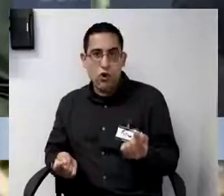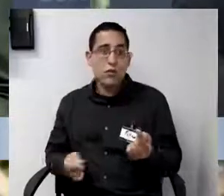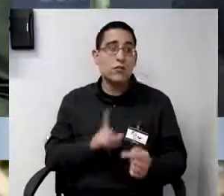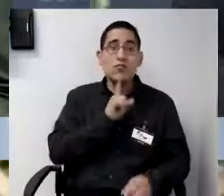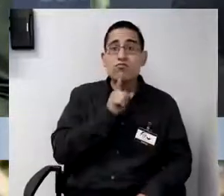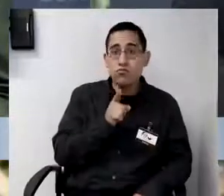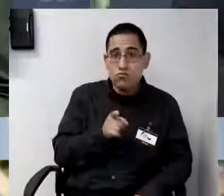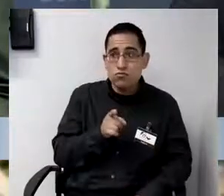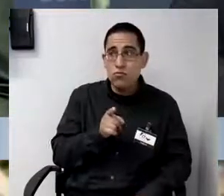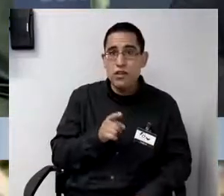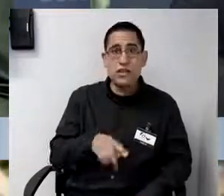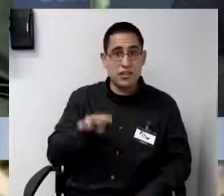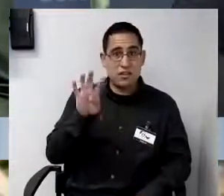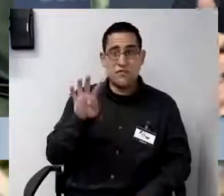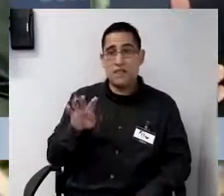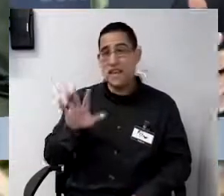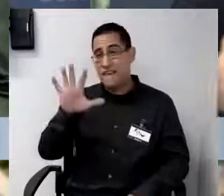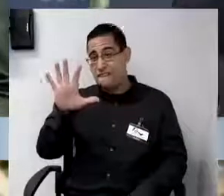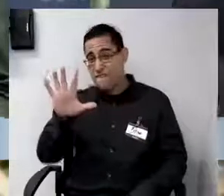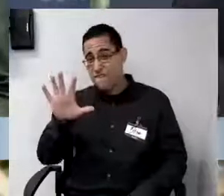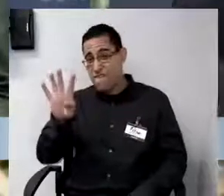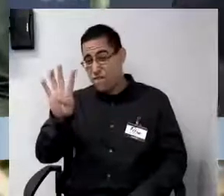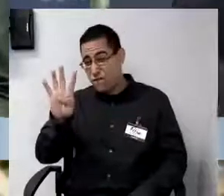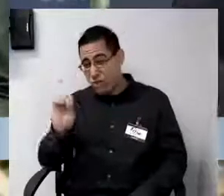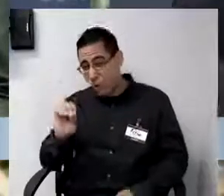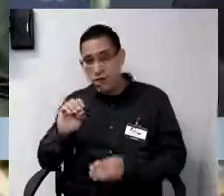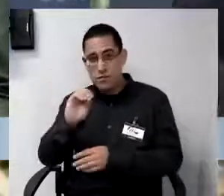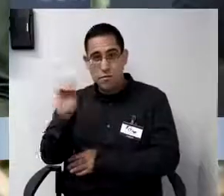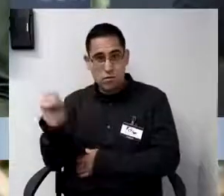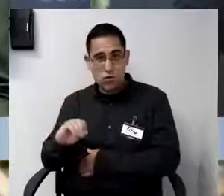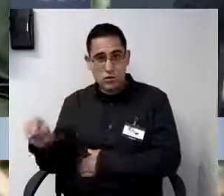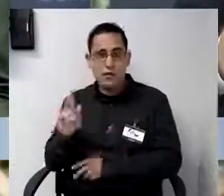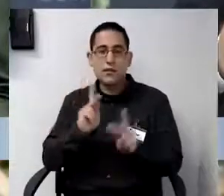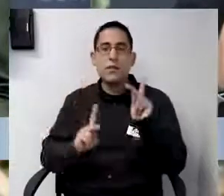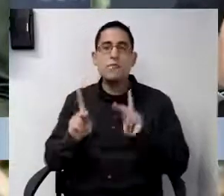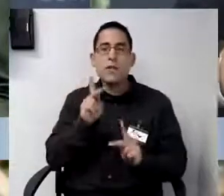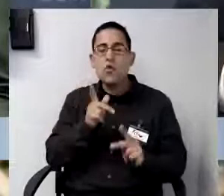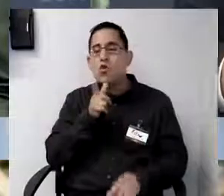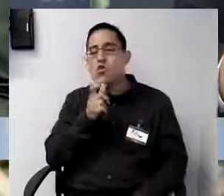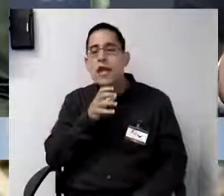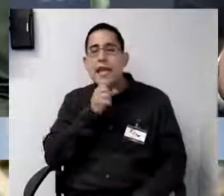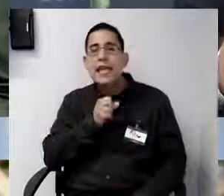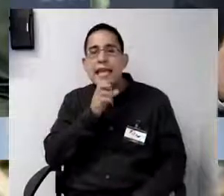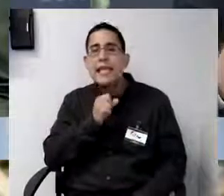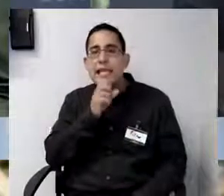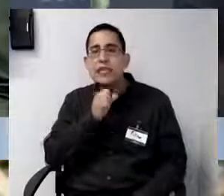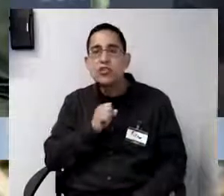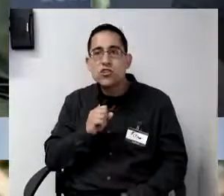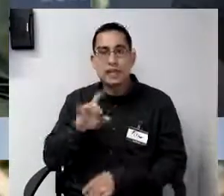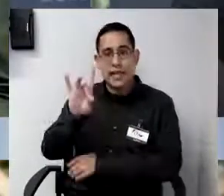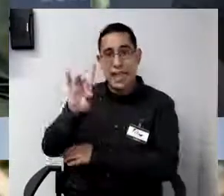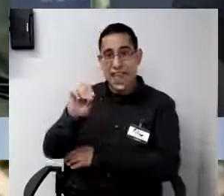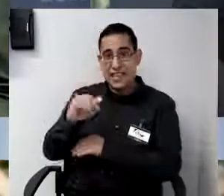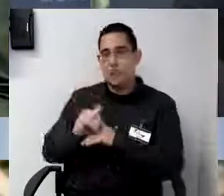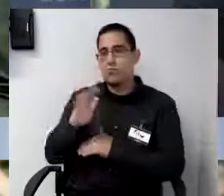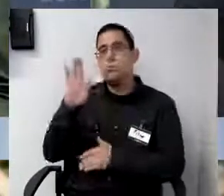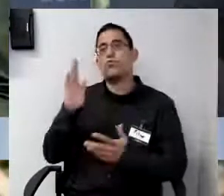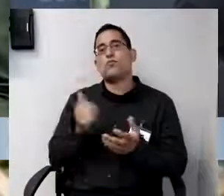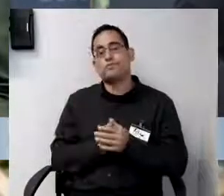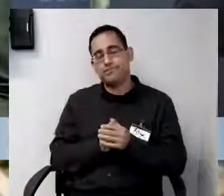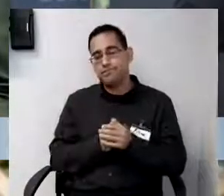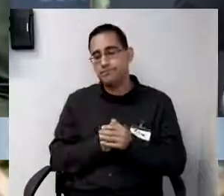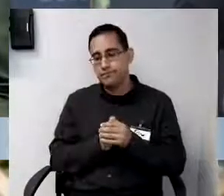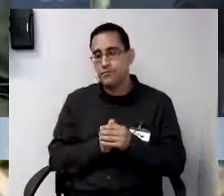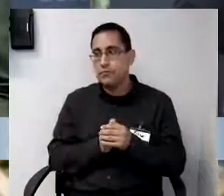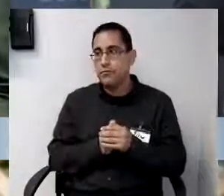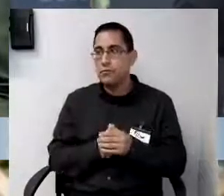80. So this is really what we have been seeing, is that we have this very young population that accounts for